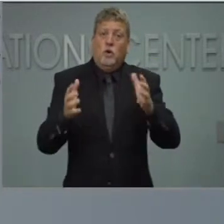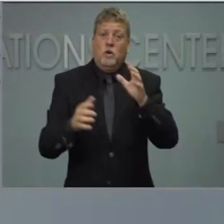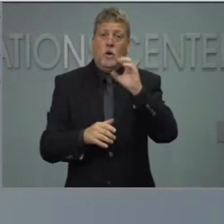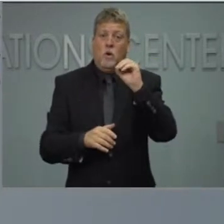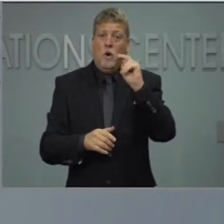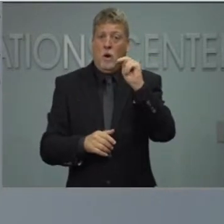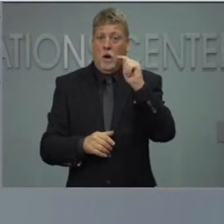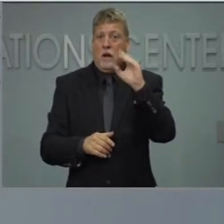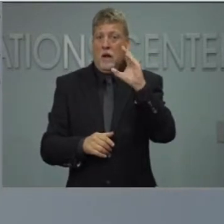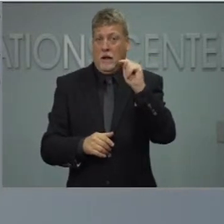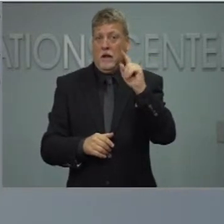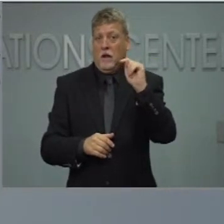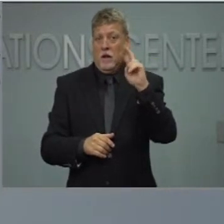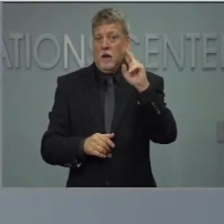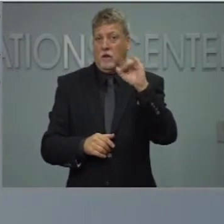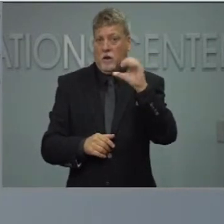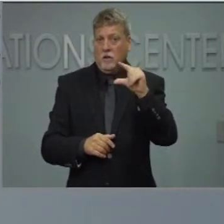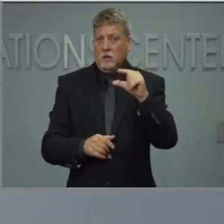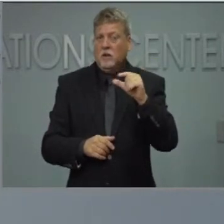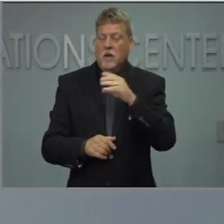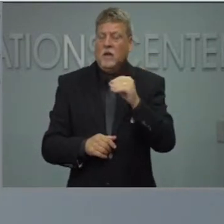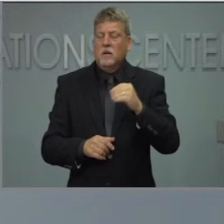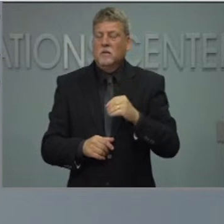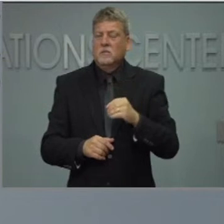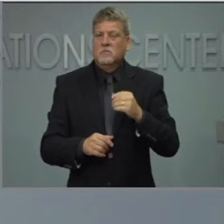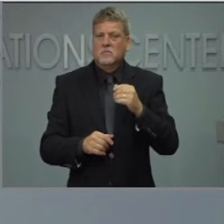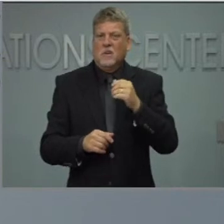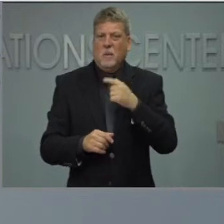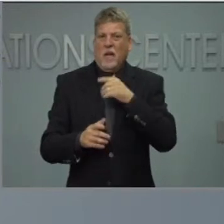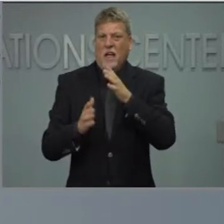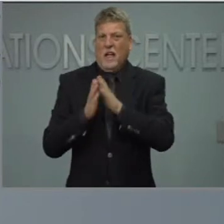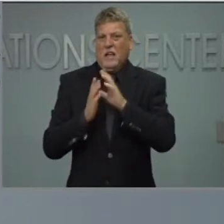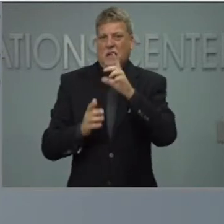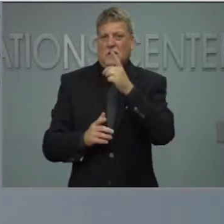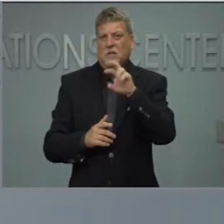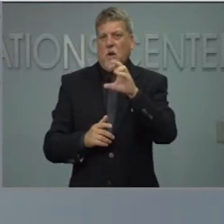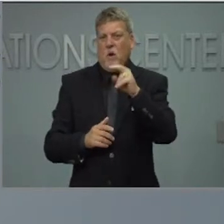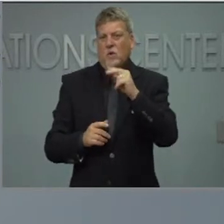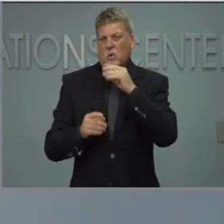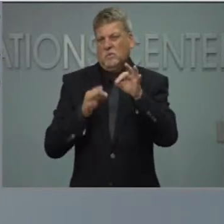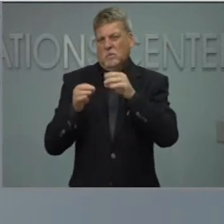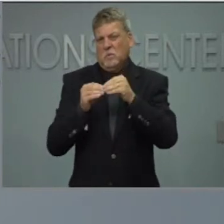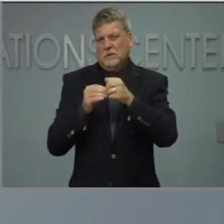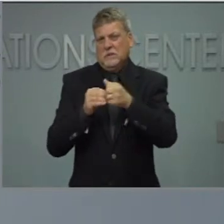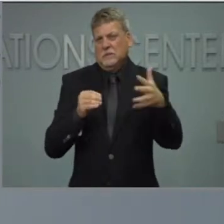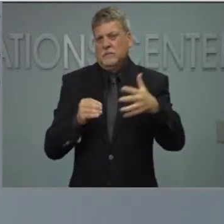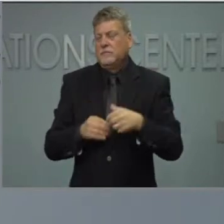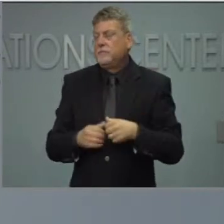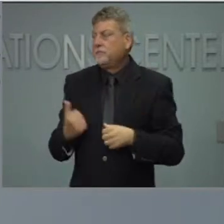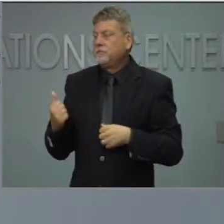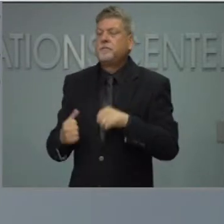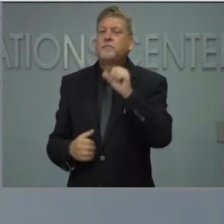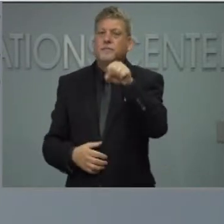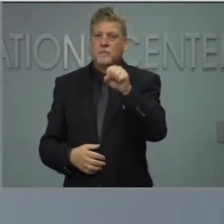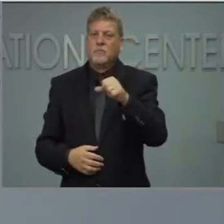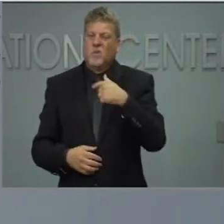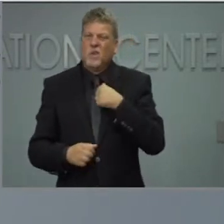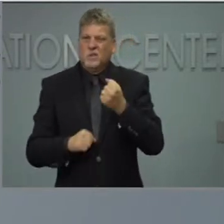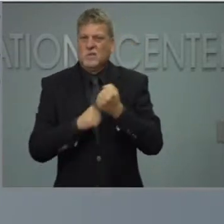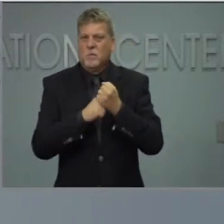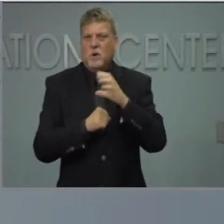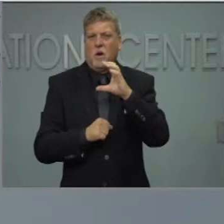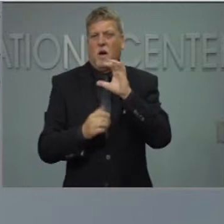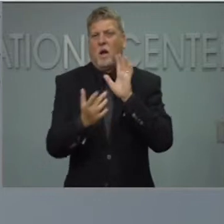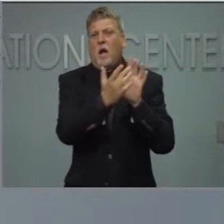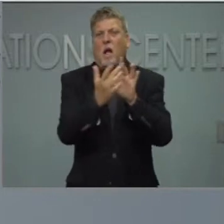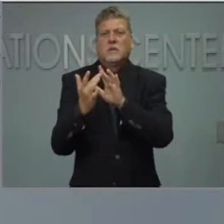Hi, thanks for that question. We're obviously working hard to make sure we have the resources in place. We've learned a lot of lessons, as well as